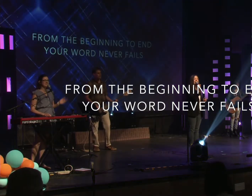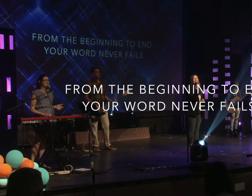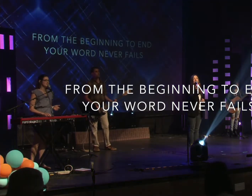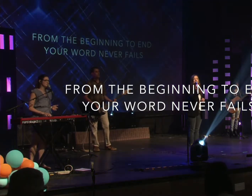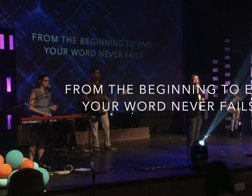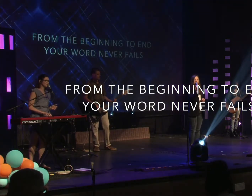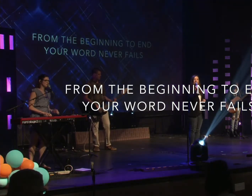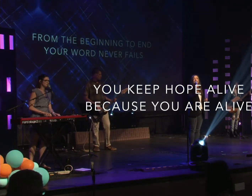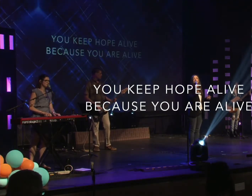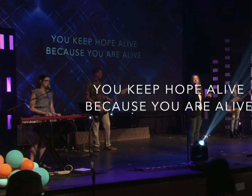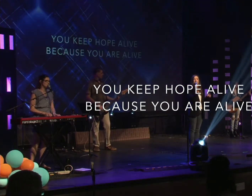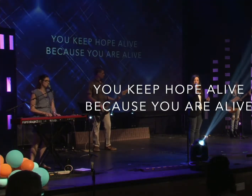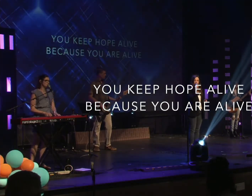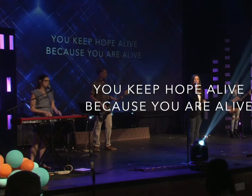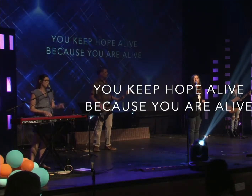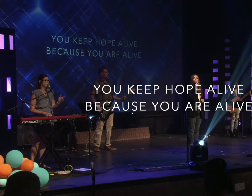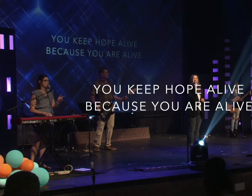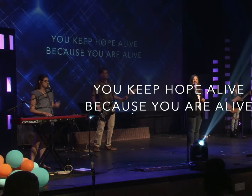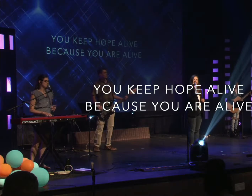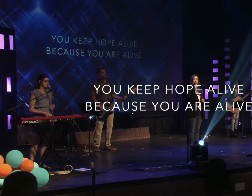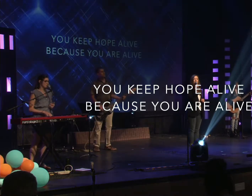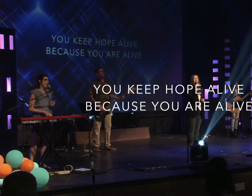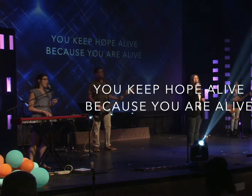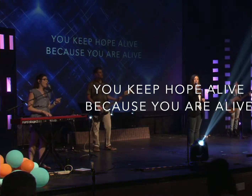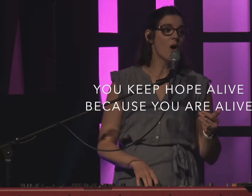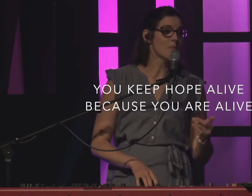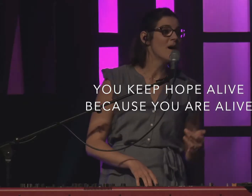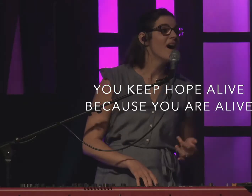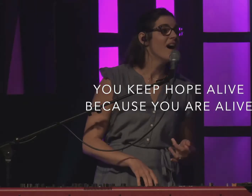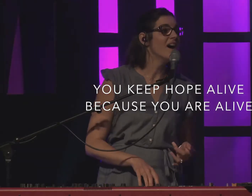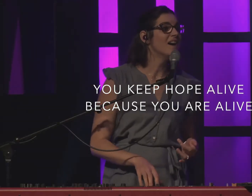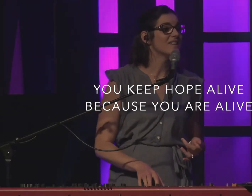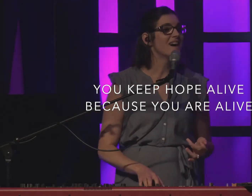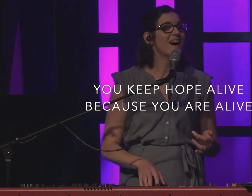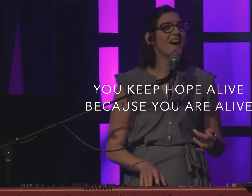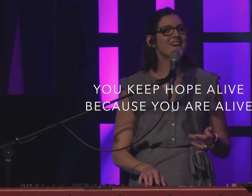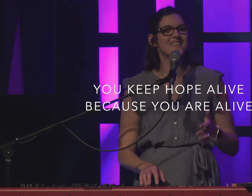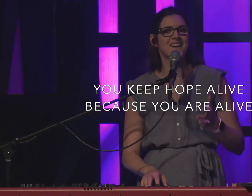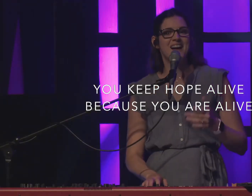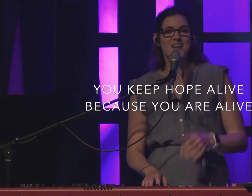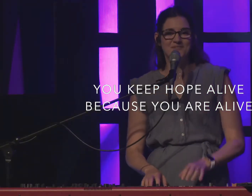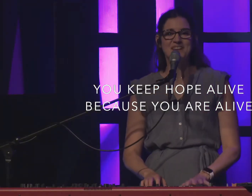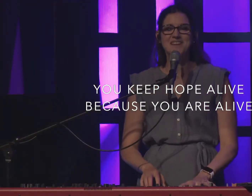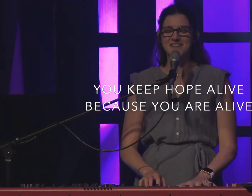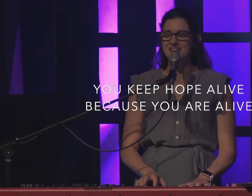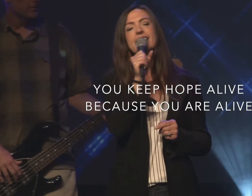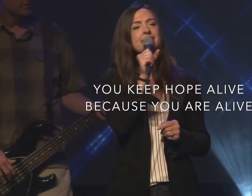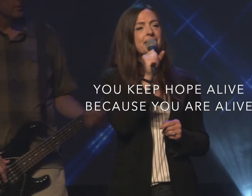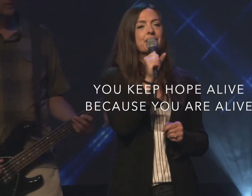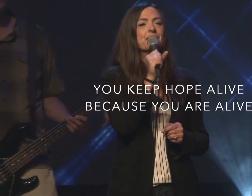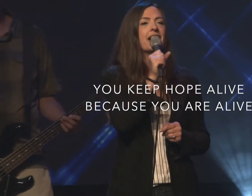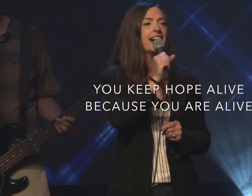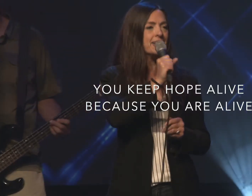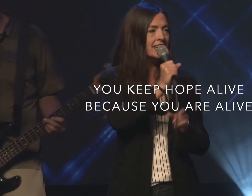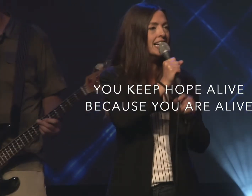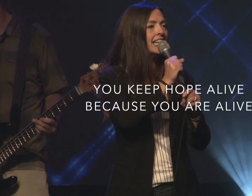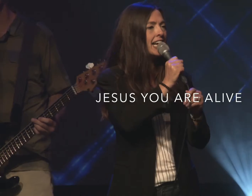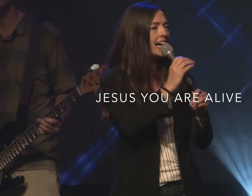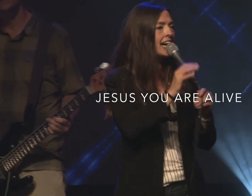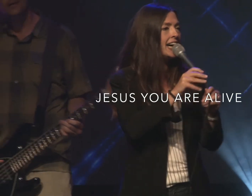word never fails. You keep hope alive because you